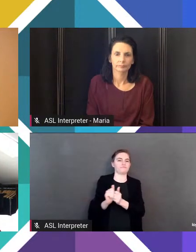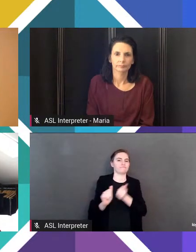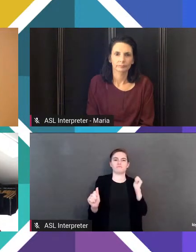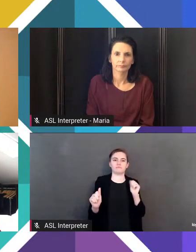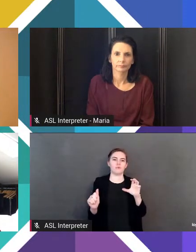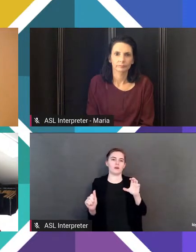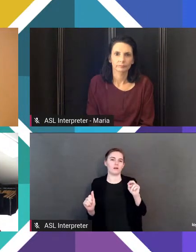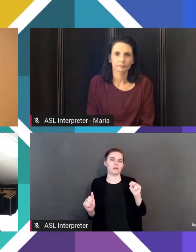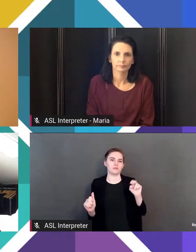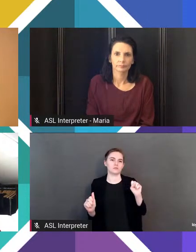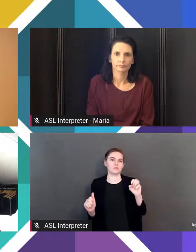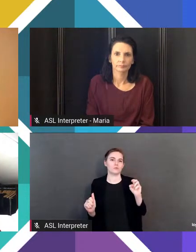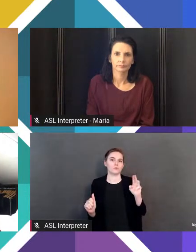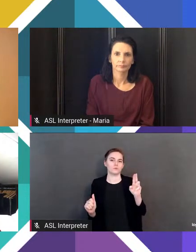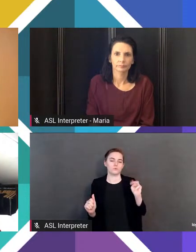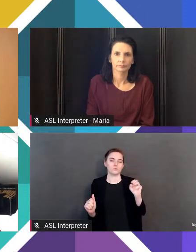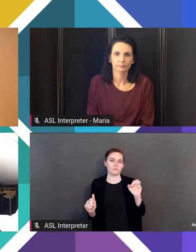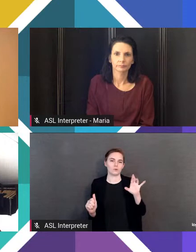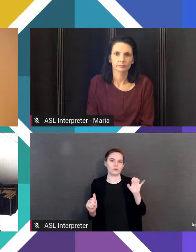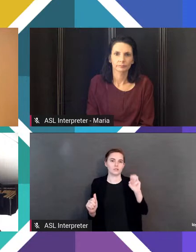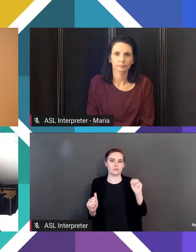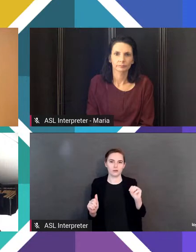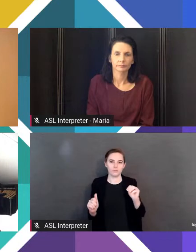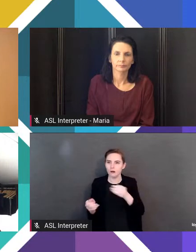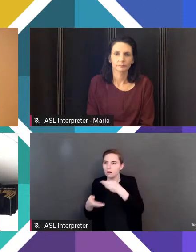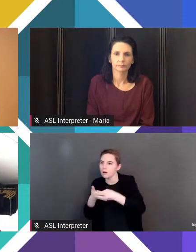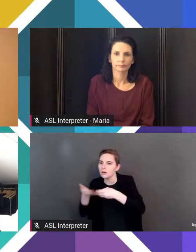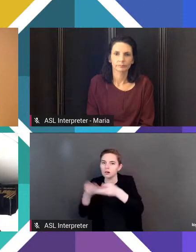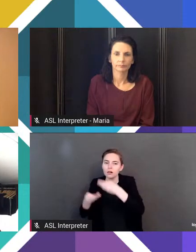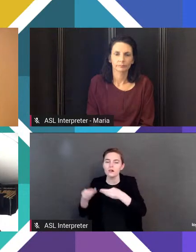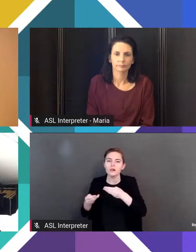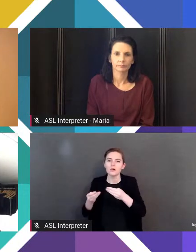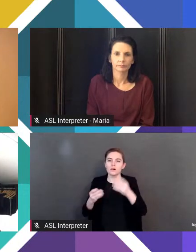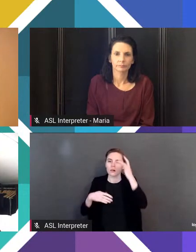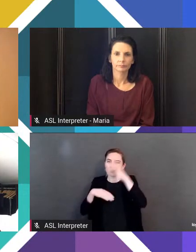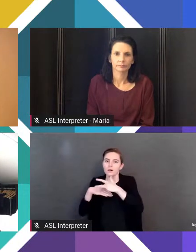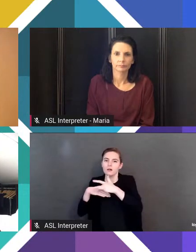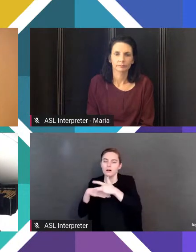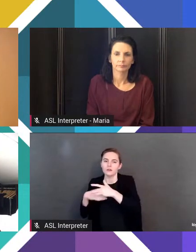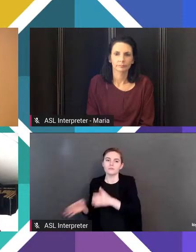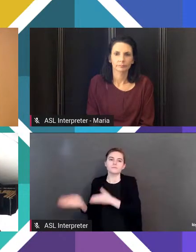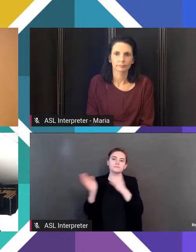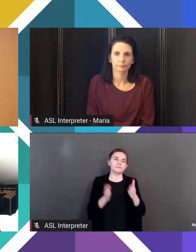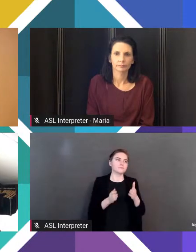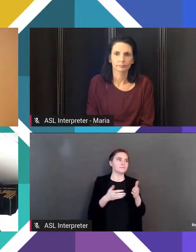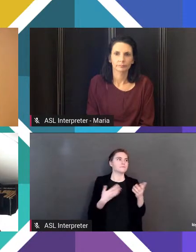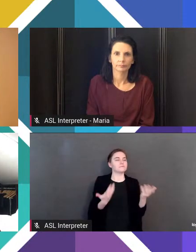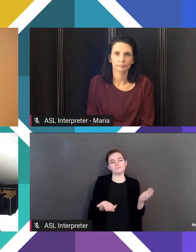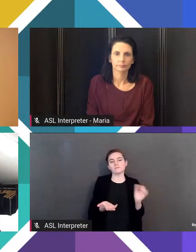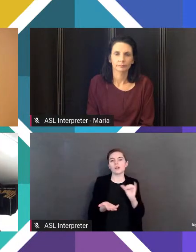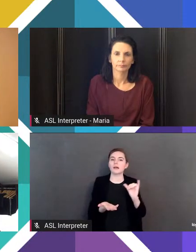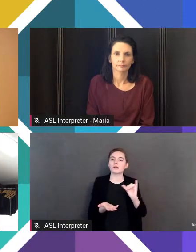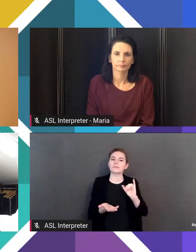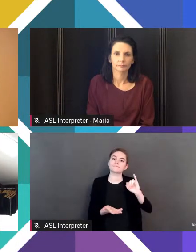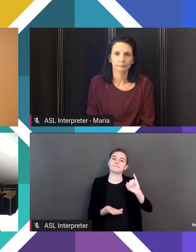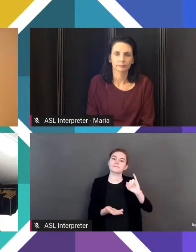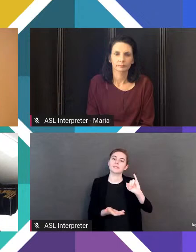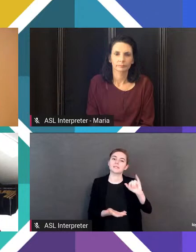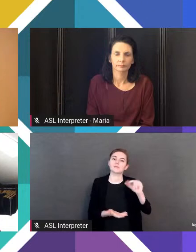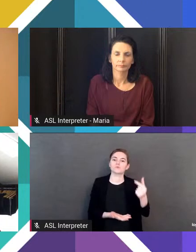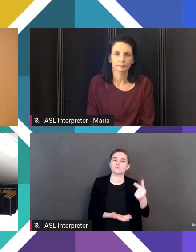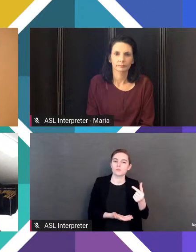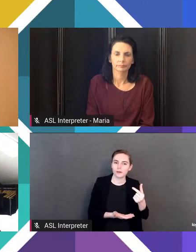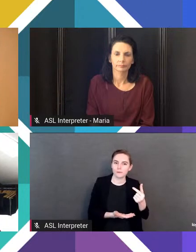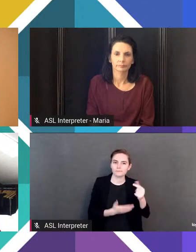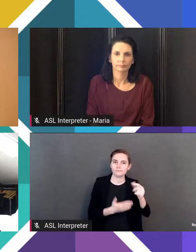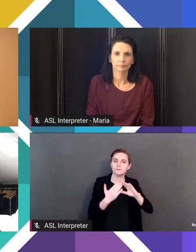tattooing community a lot, which is like kind of like, you know, it's a subculture like on Instagram, where